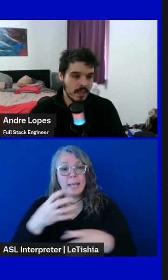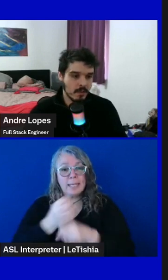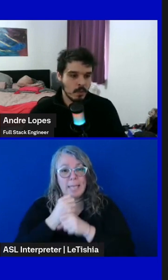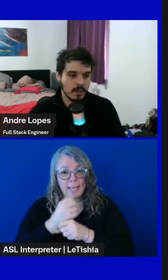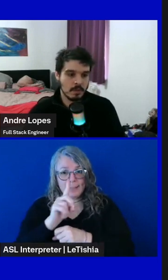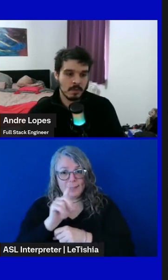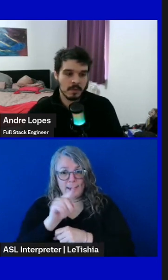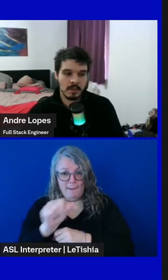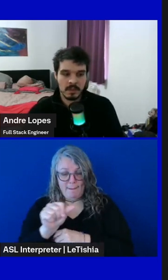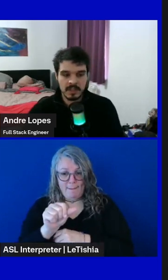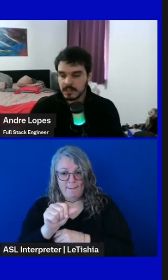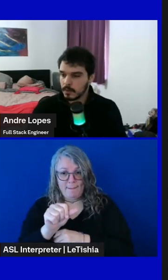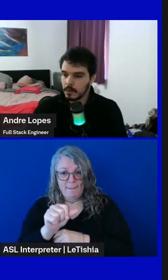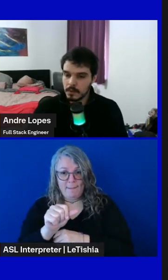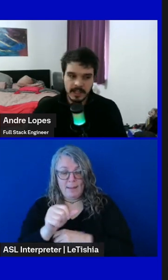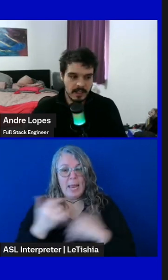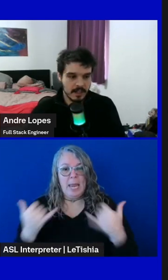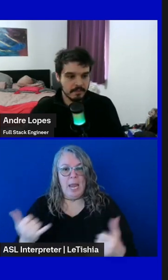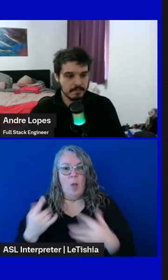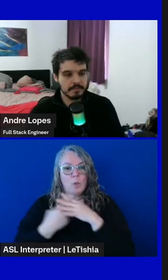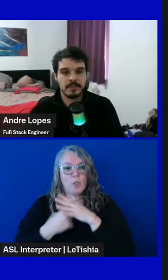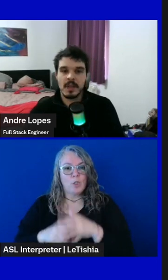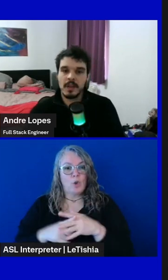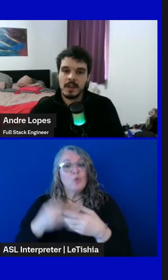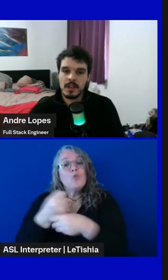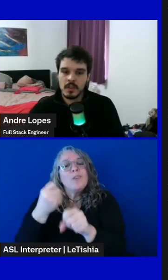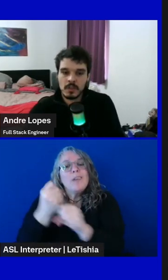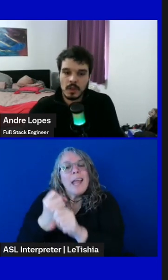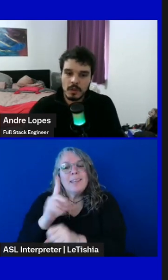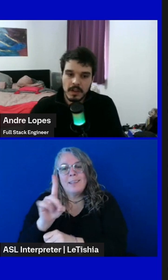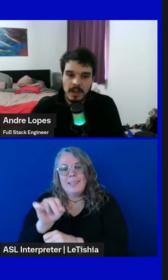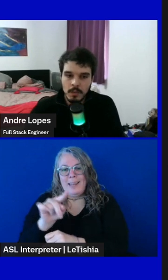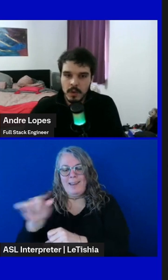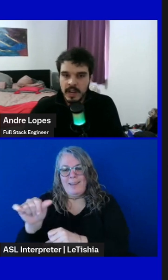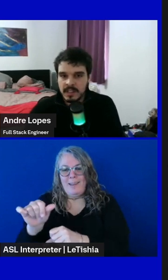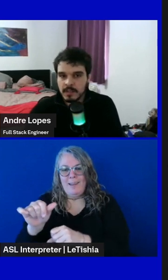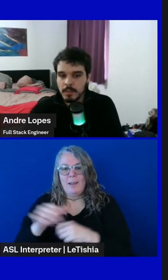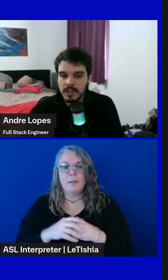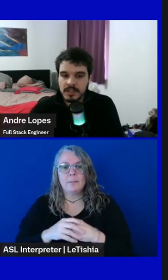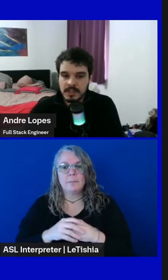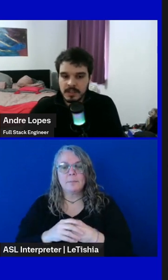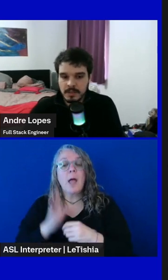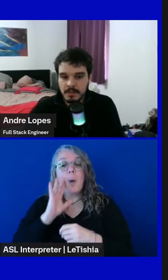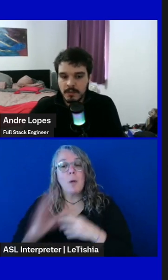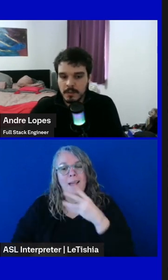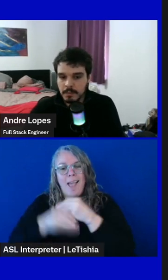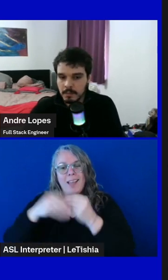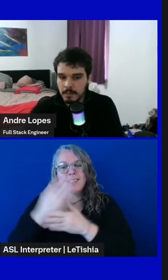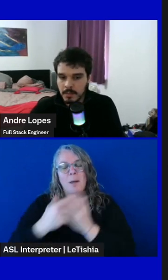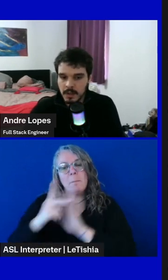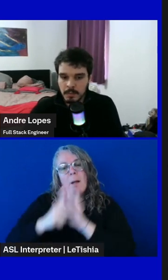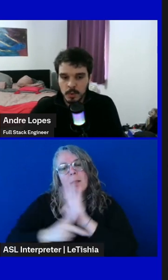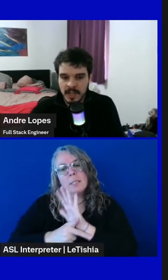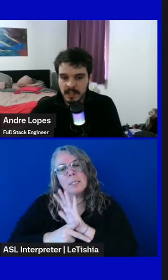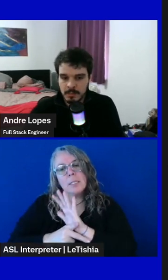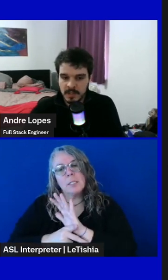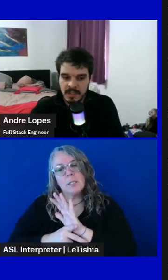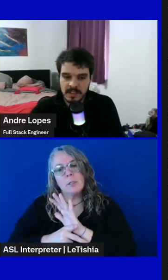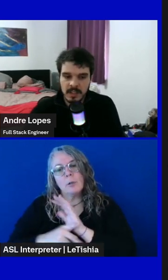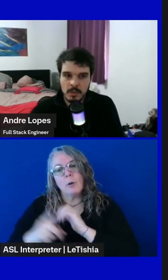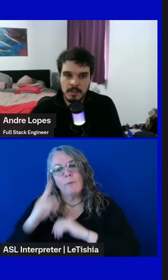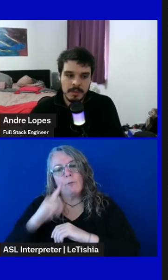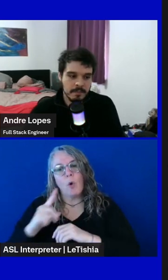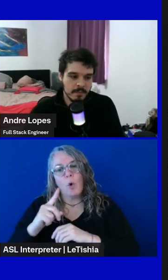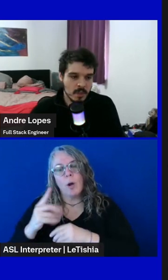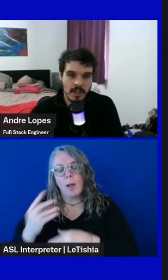now we will start to create data. So I will add some policies for put item